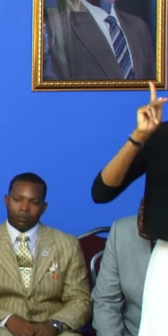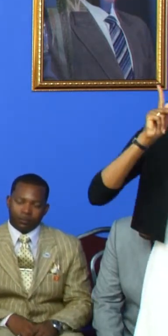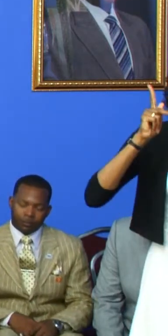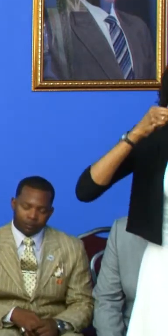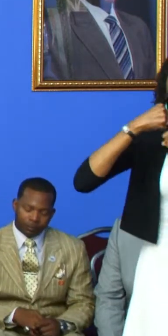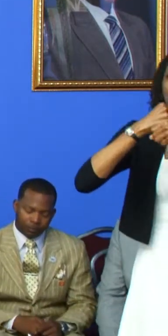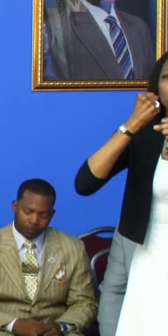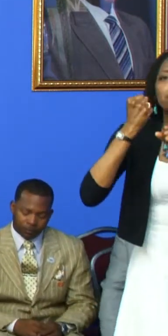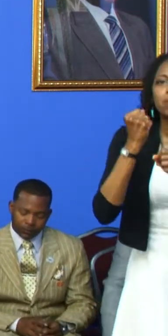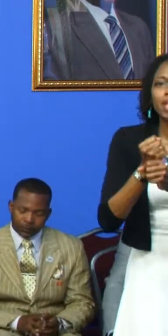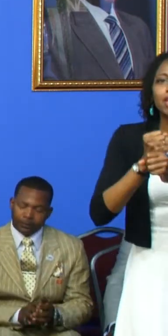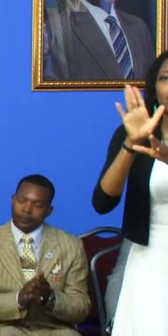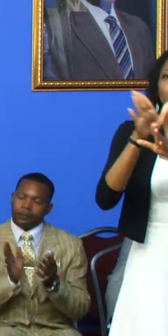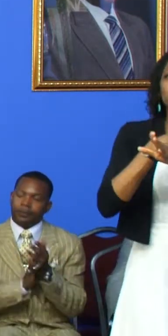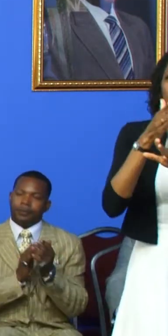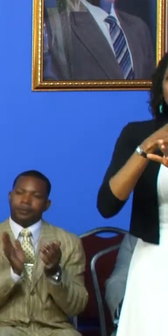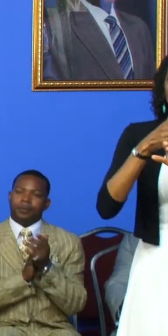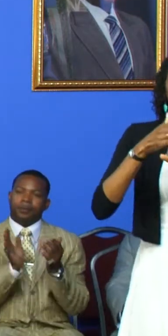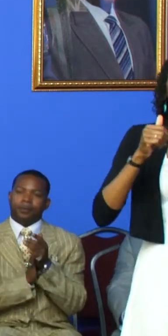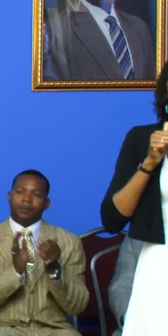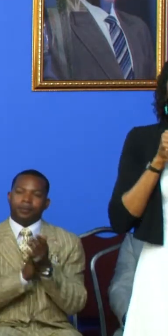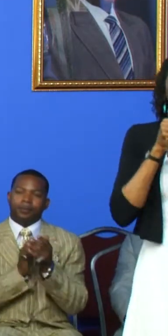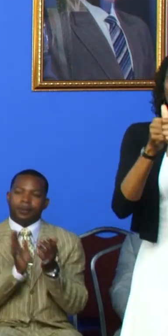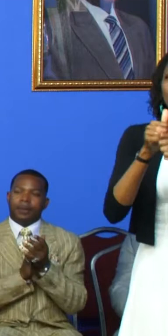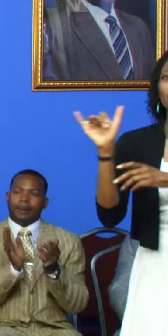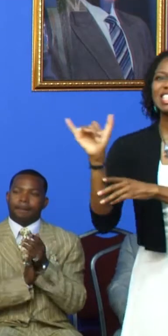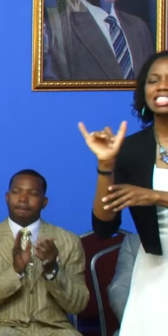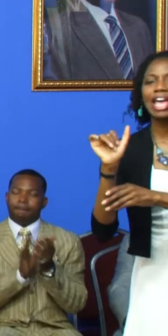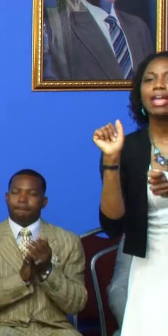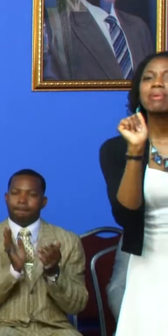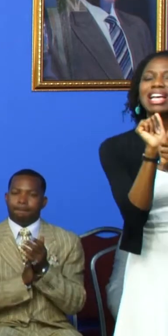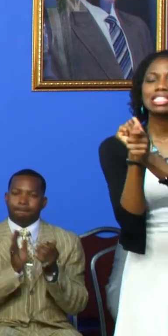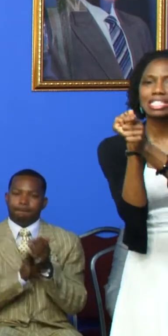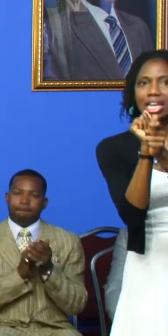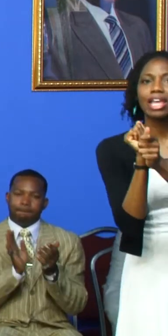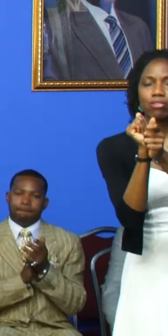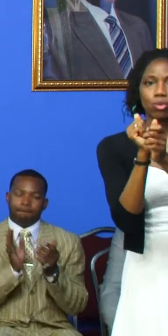slavery for you.